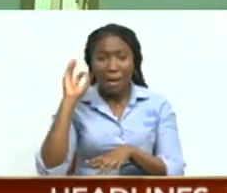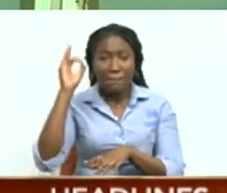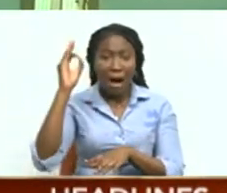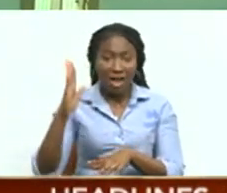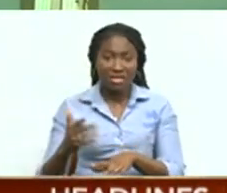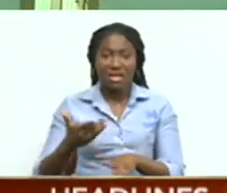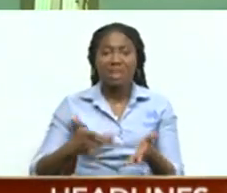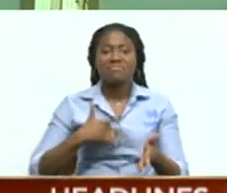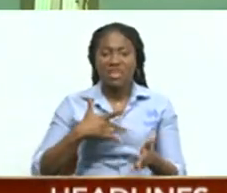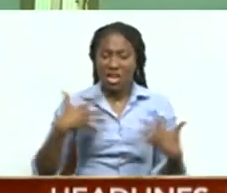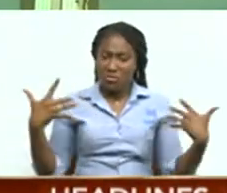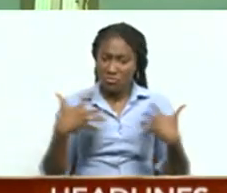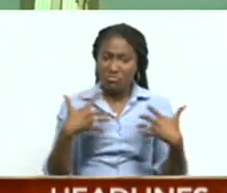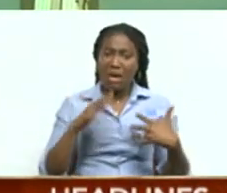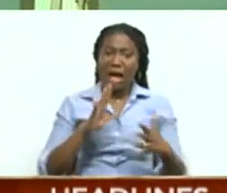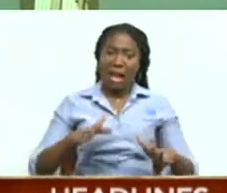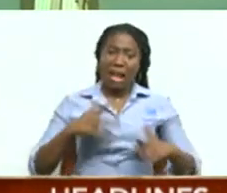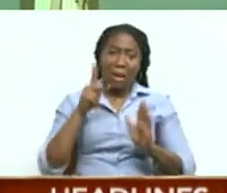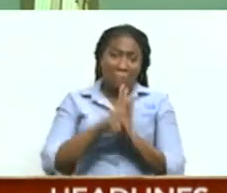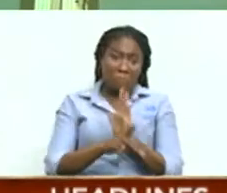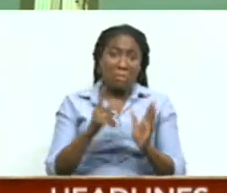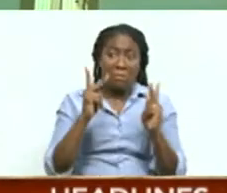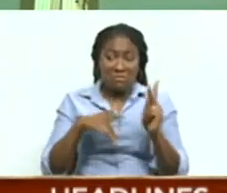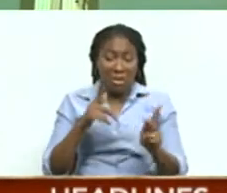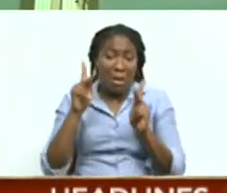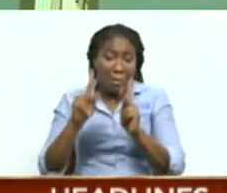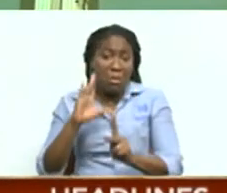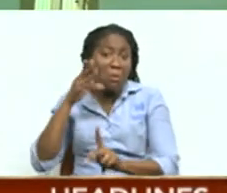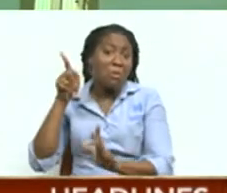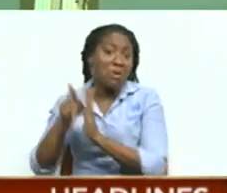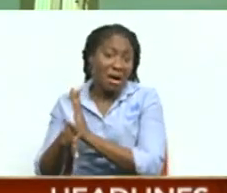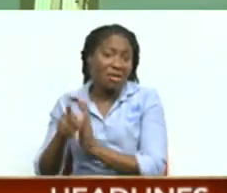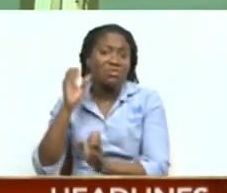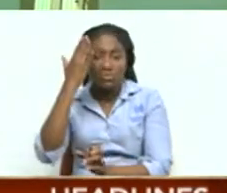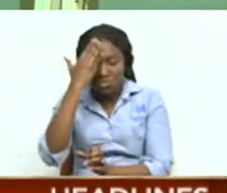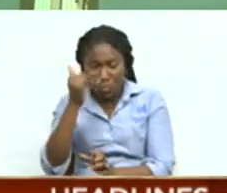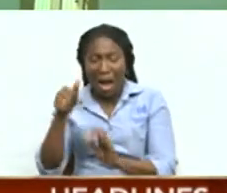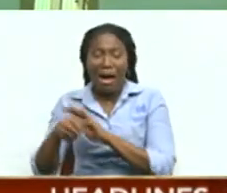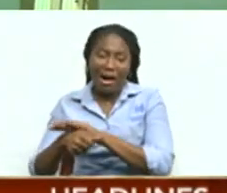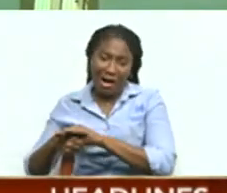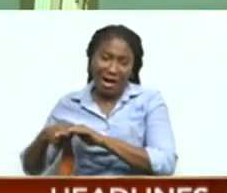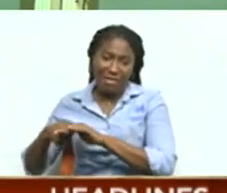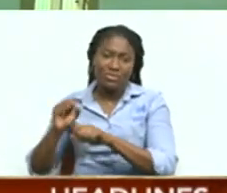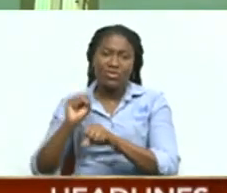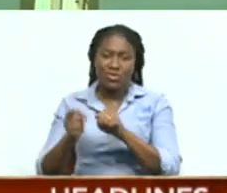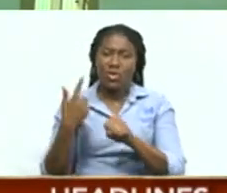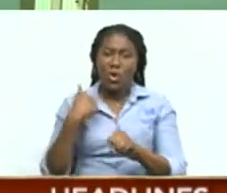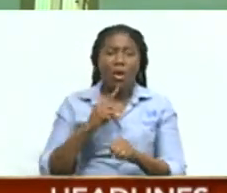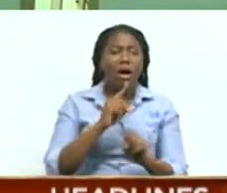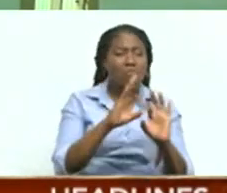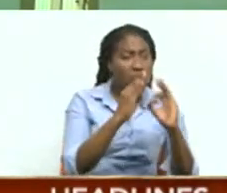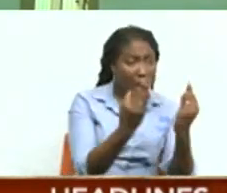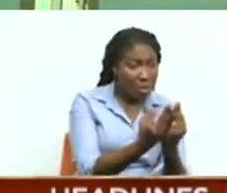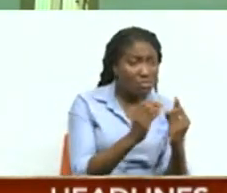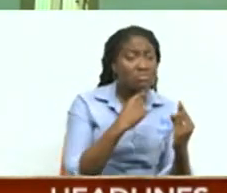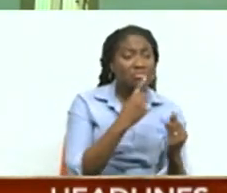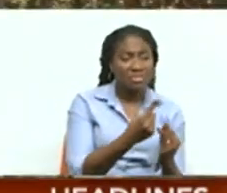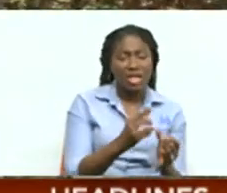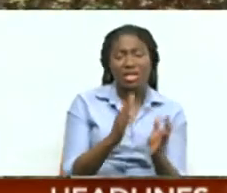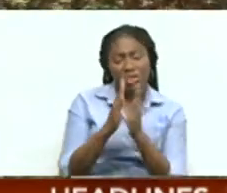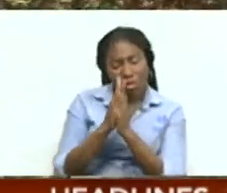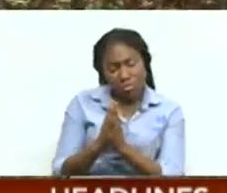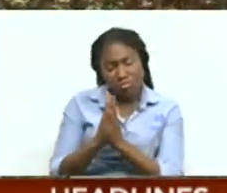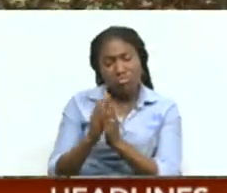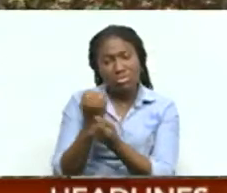for his life and remained in hiding. CNC3 visited his home earlier and spoke with a relative who said that they are praying for his safe return.